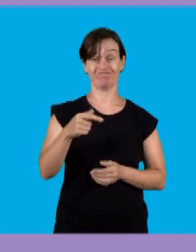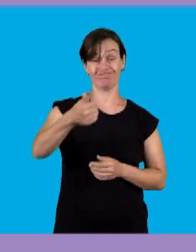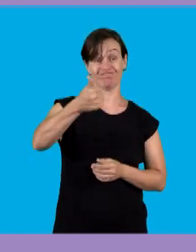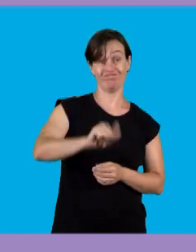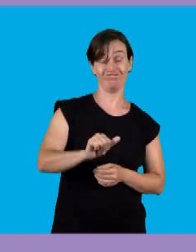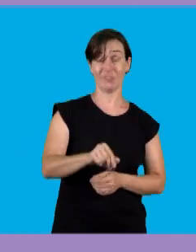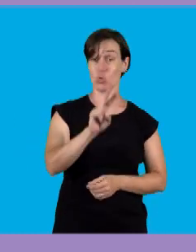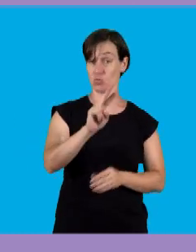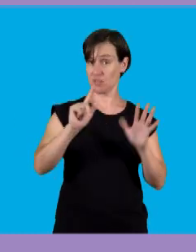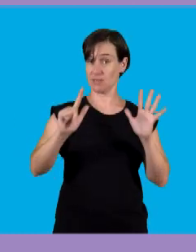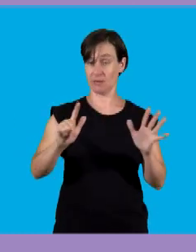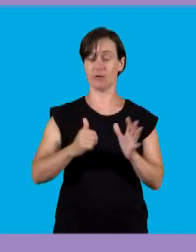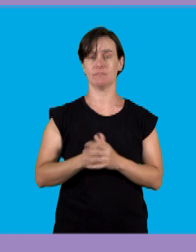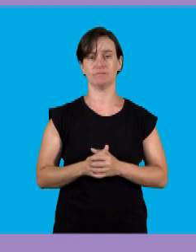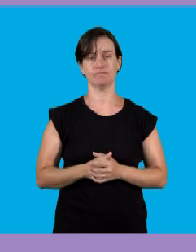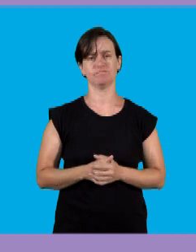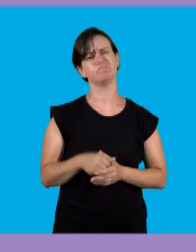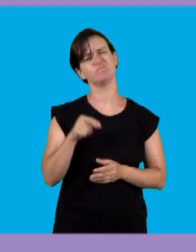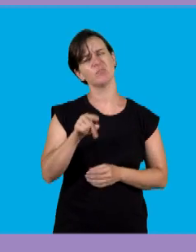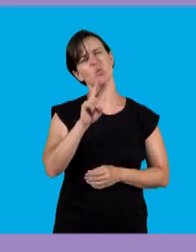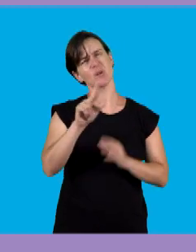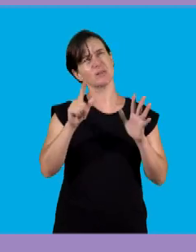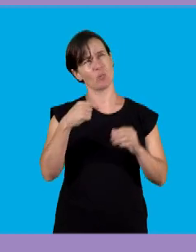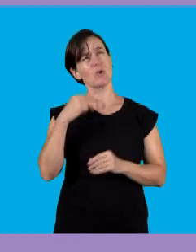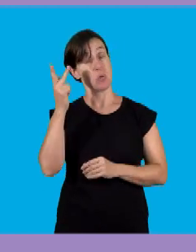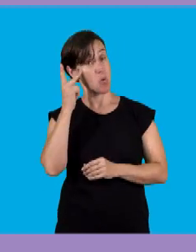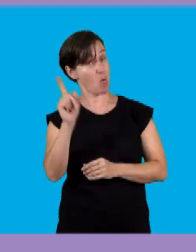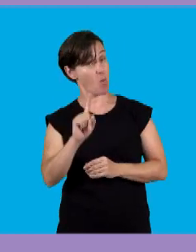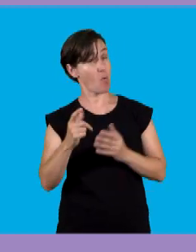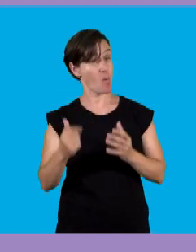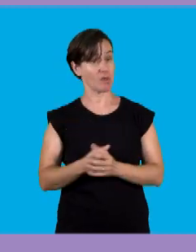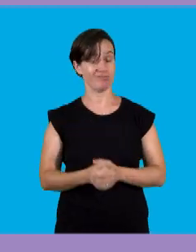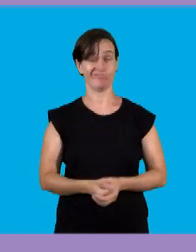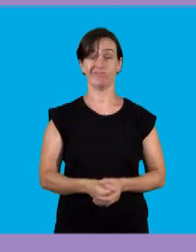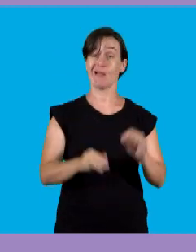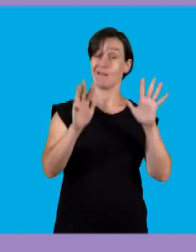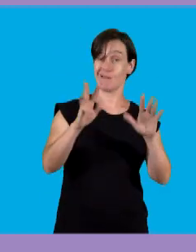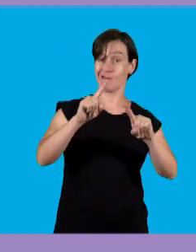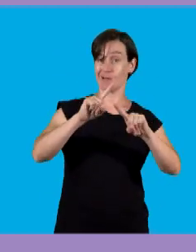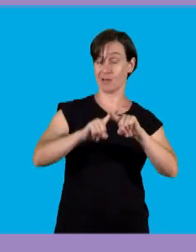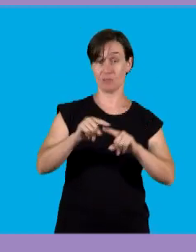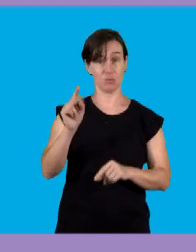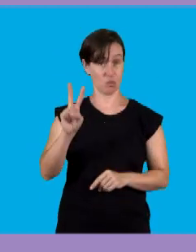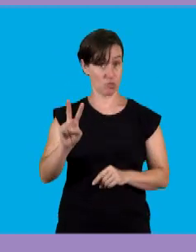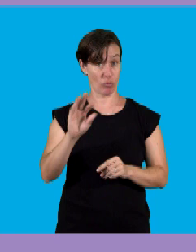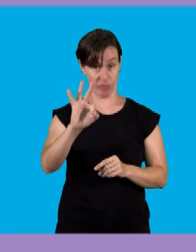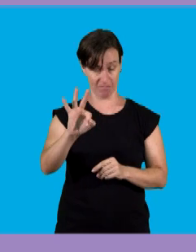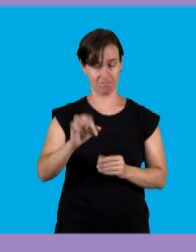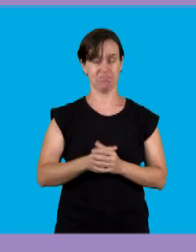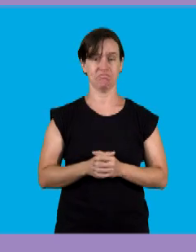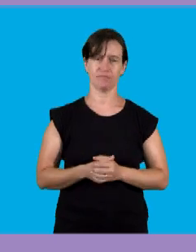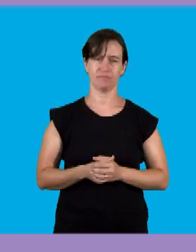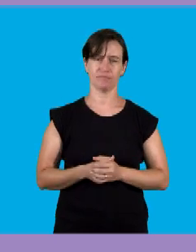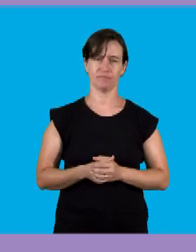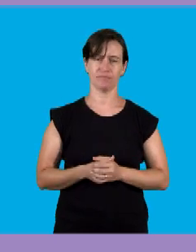that 27 there. So now 27 we know is 9 multiplied by